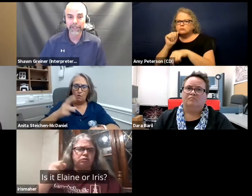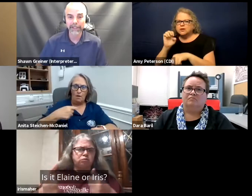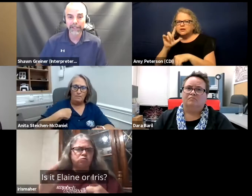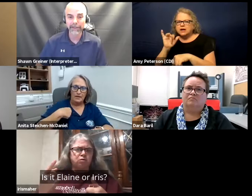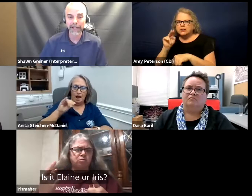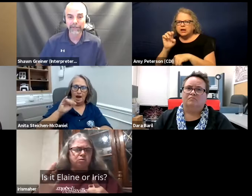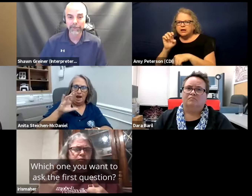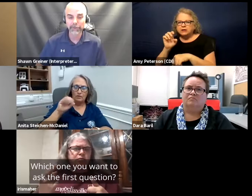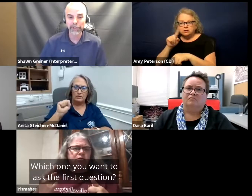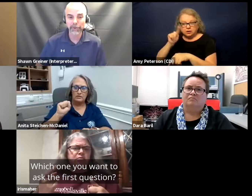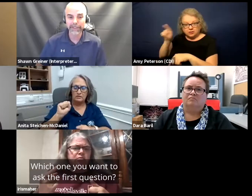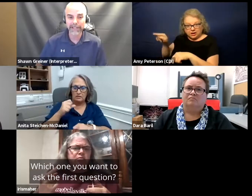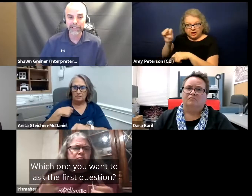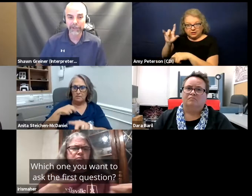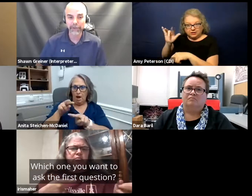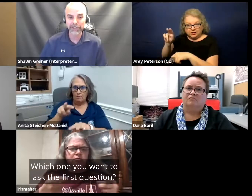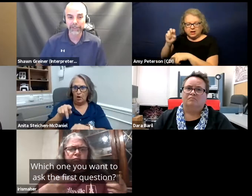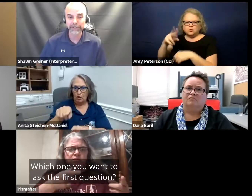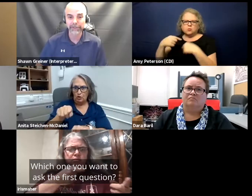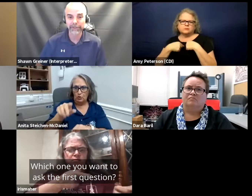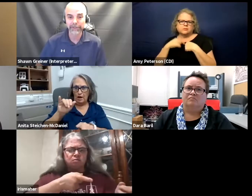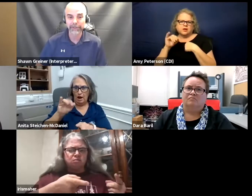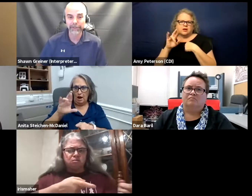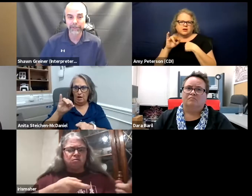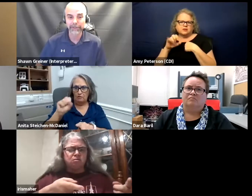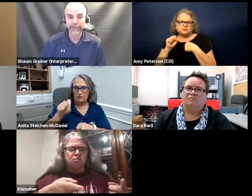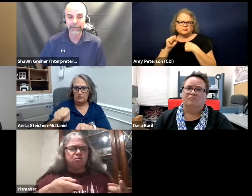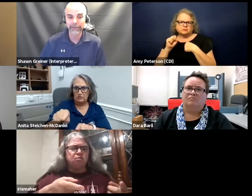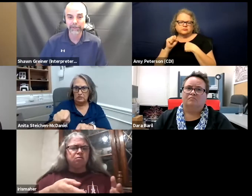Is it Elaine or Iris? Which one you want to ask the first question?